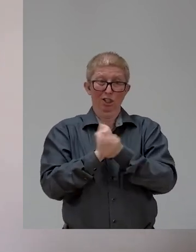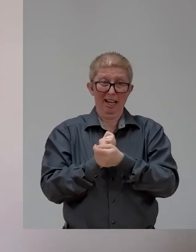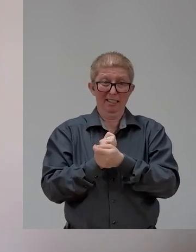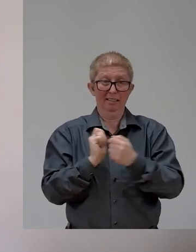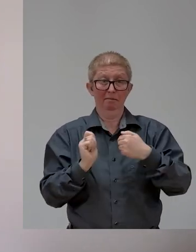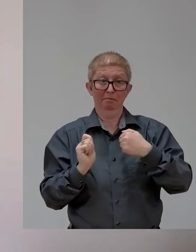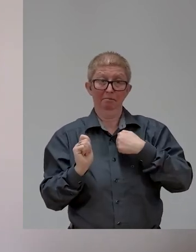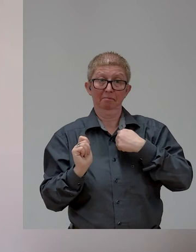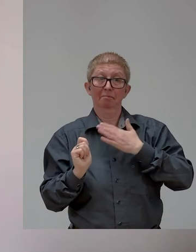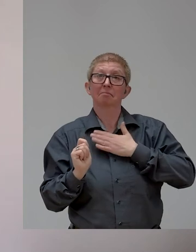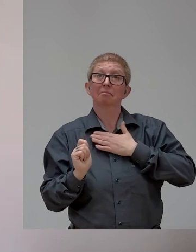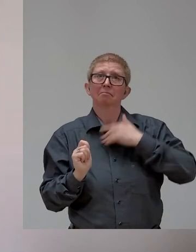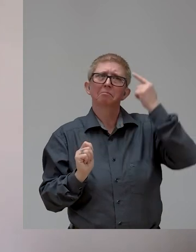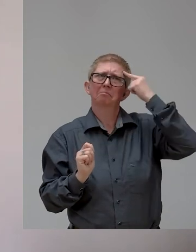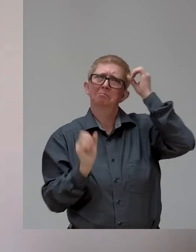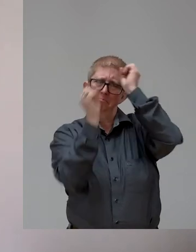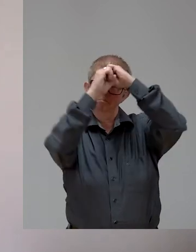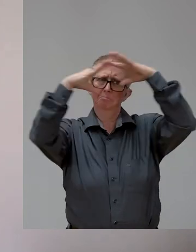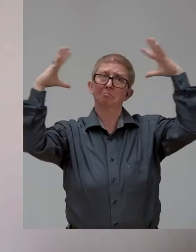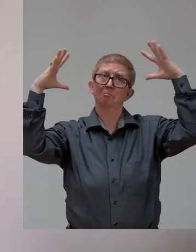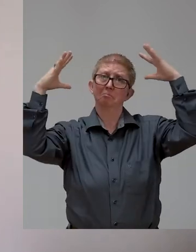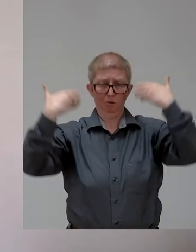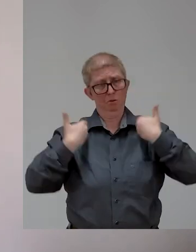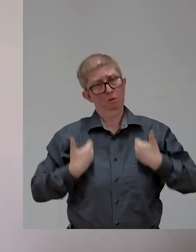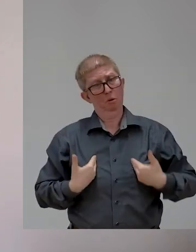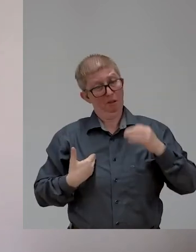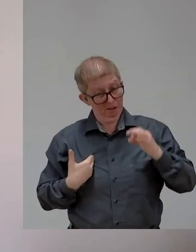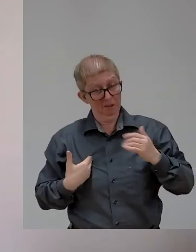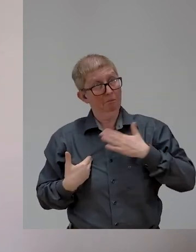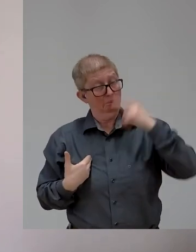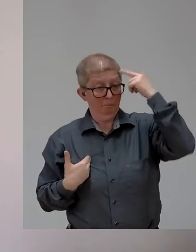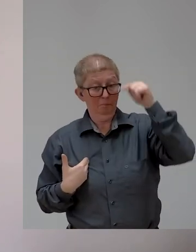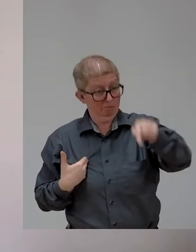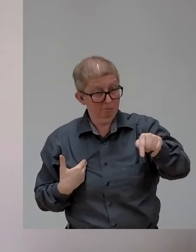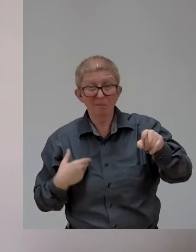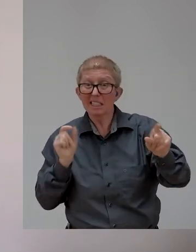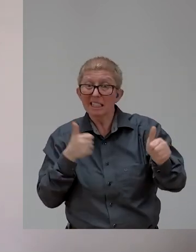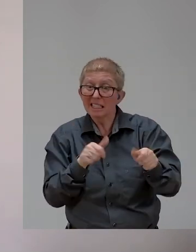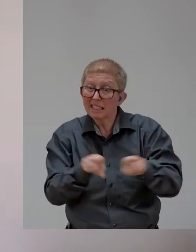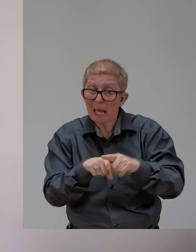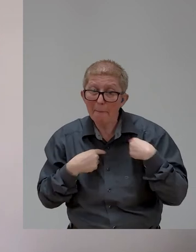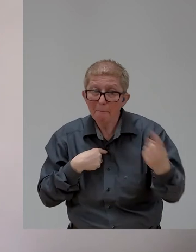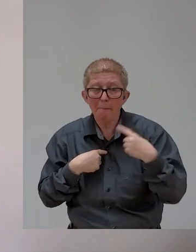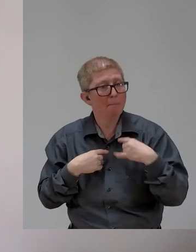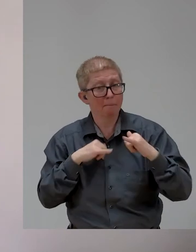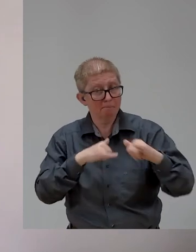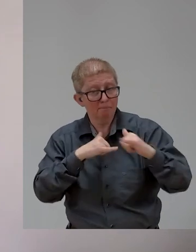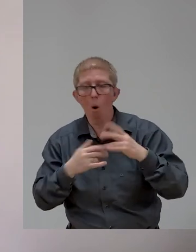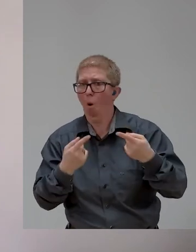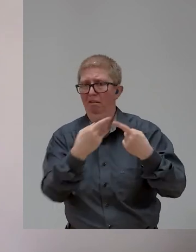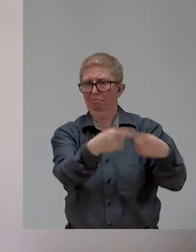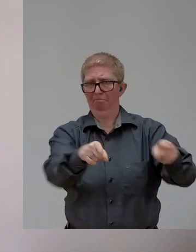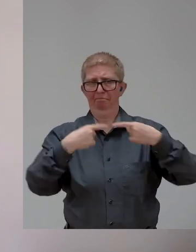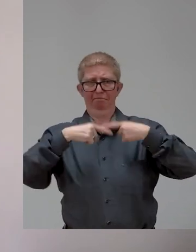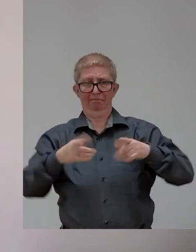values. So I guess I would try and summarize my advice around success